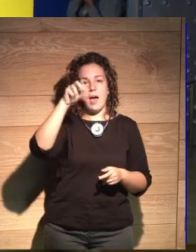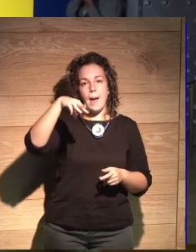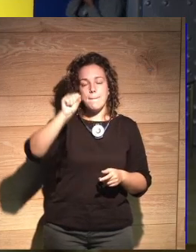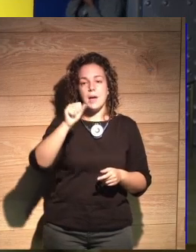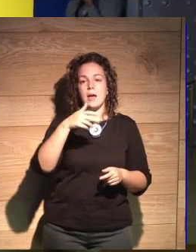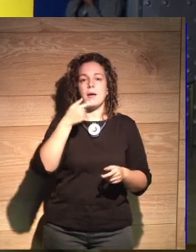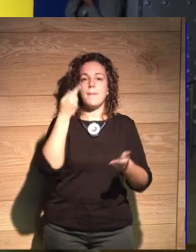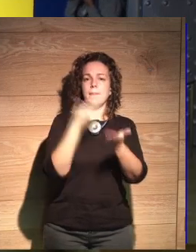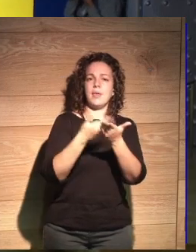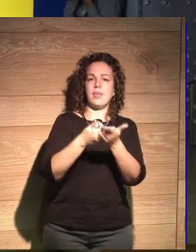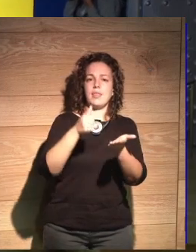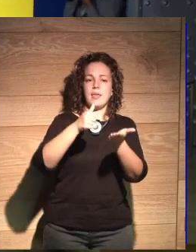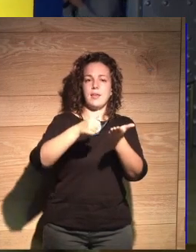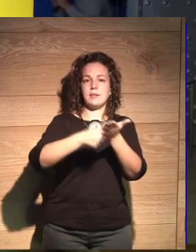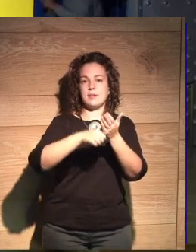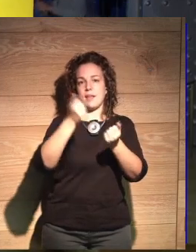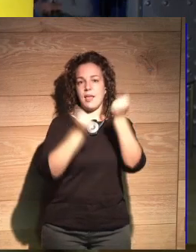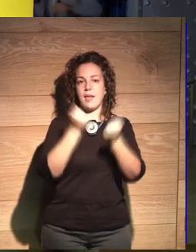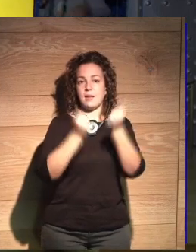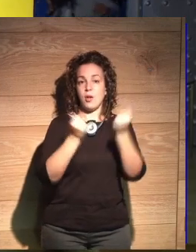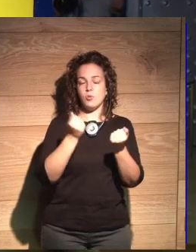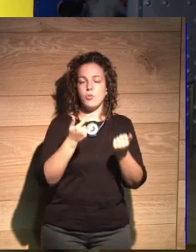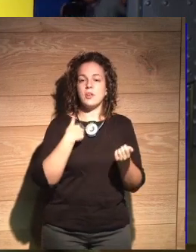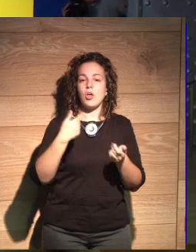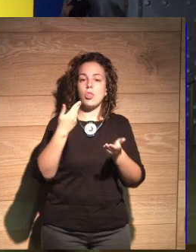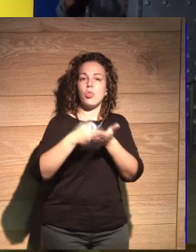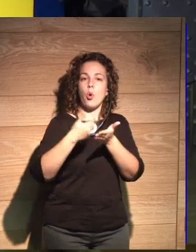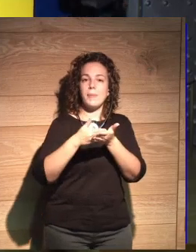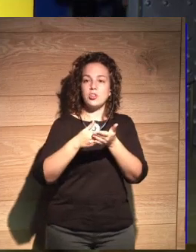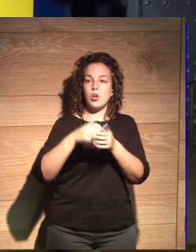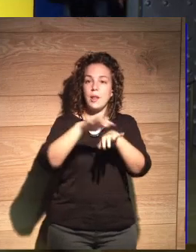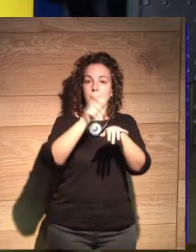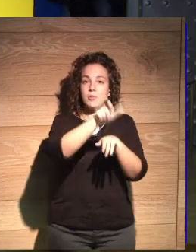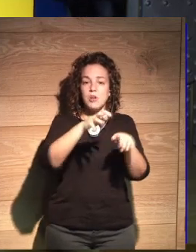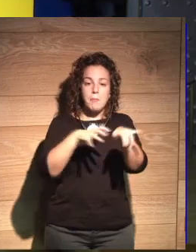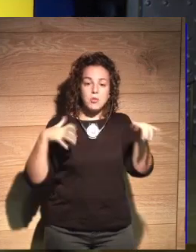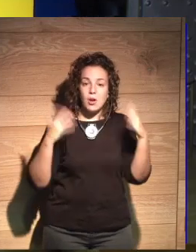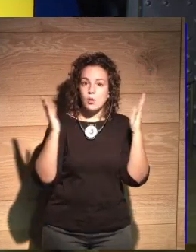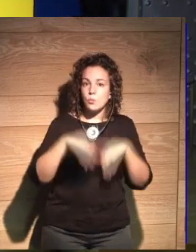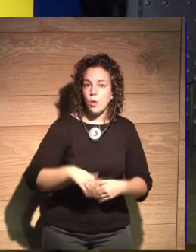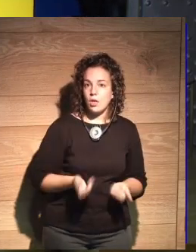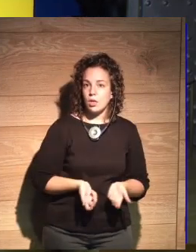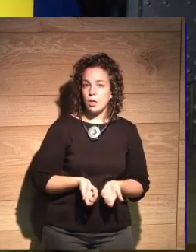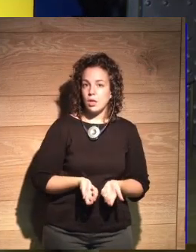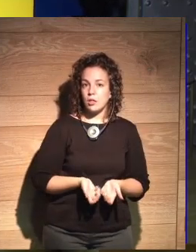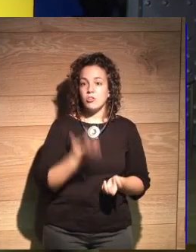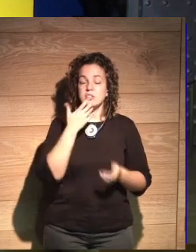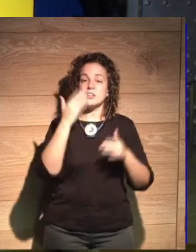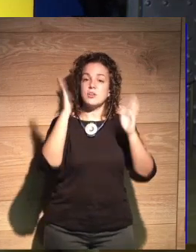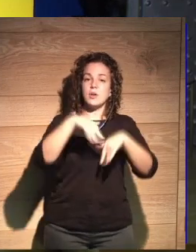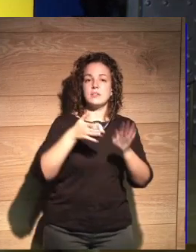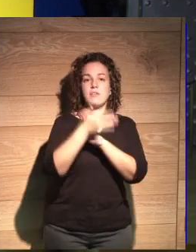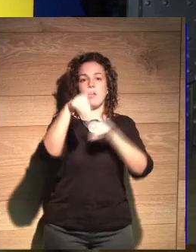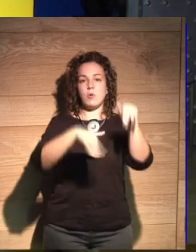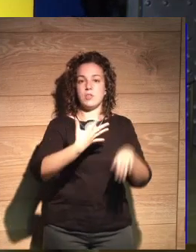of Alabama, with its Republican government, decreed that in counties with an African American majority,